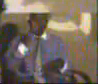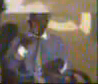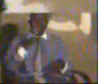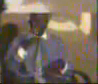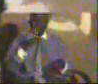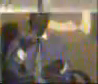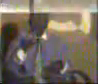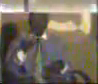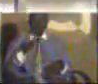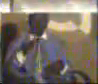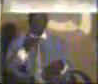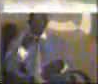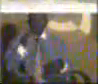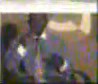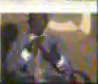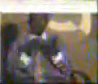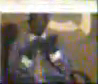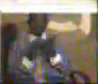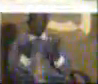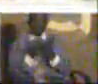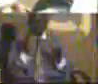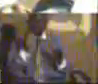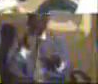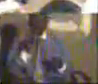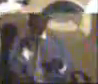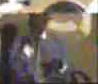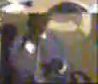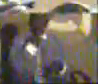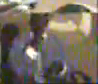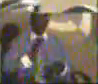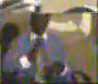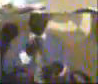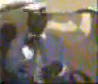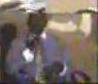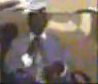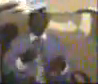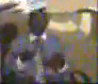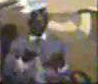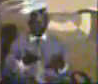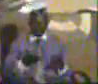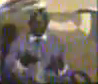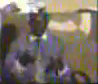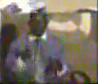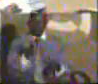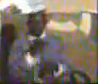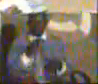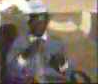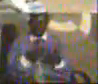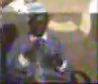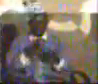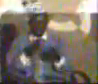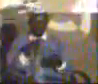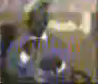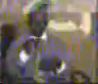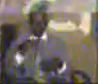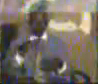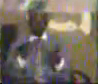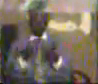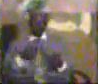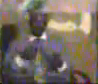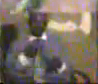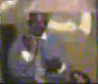this place here. And this problem we are facing here is being caused